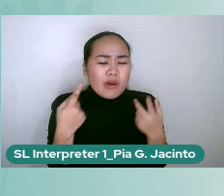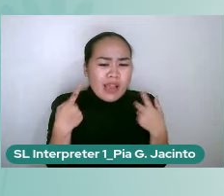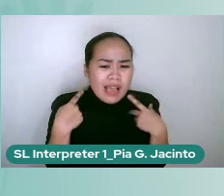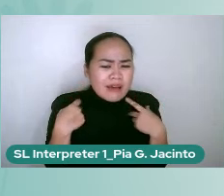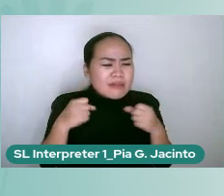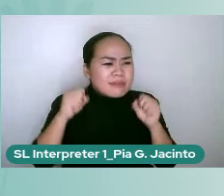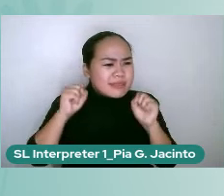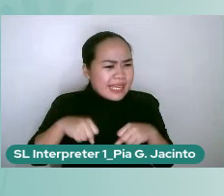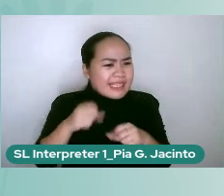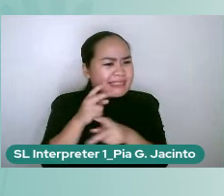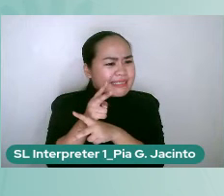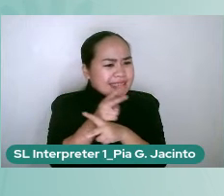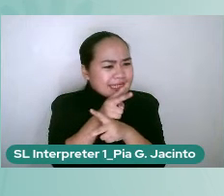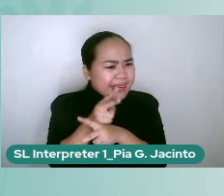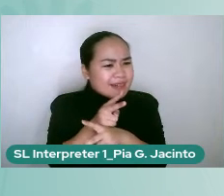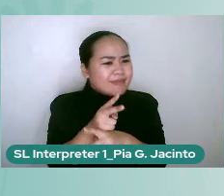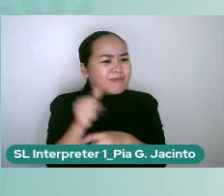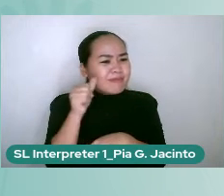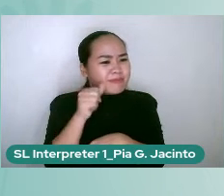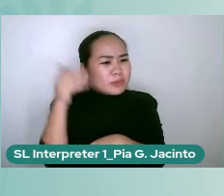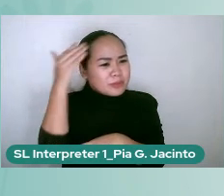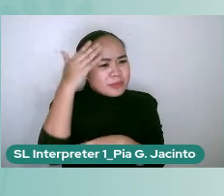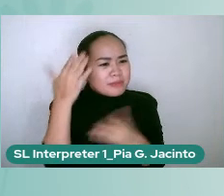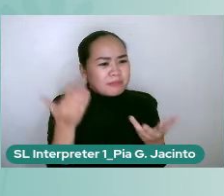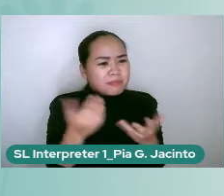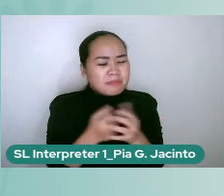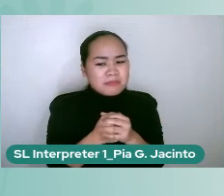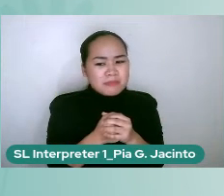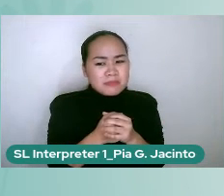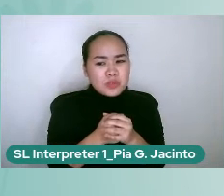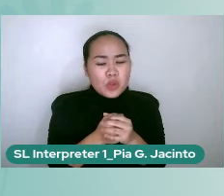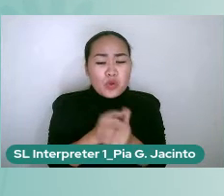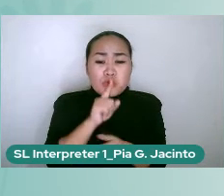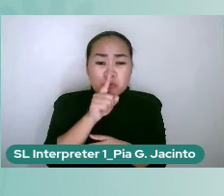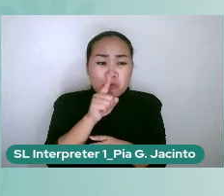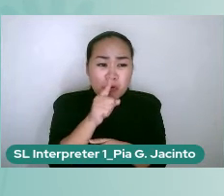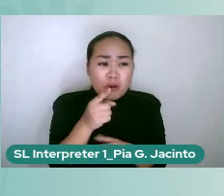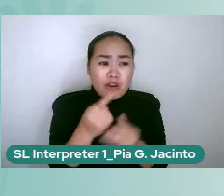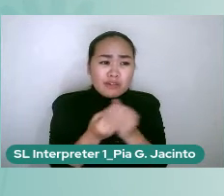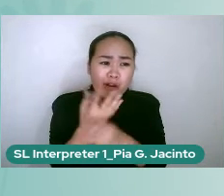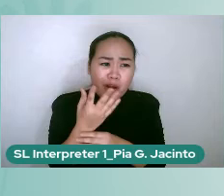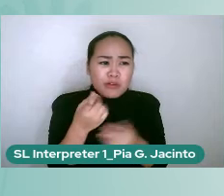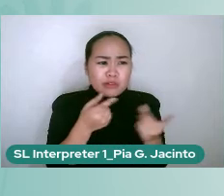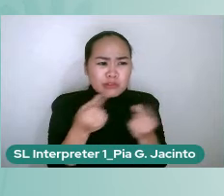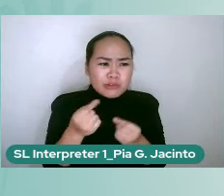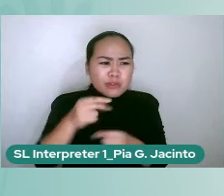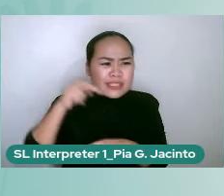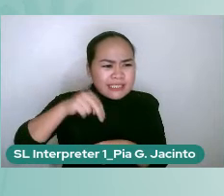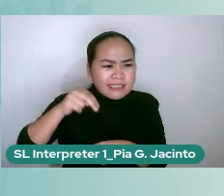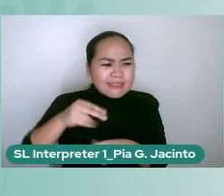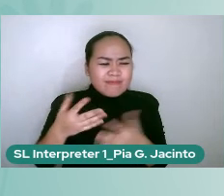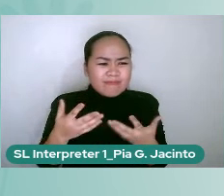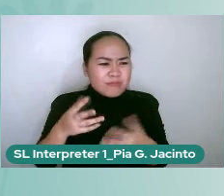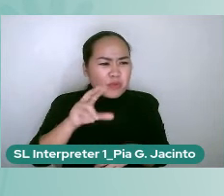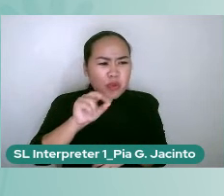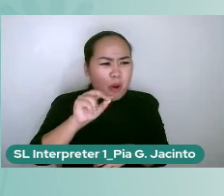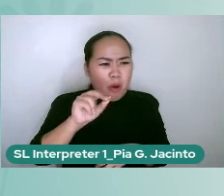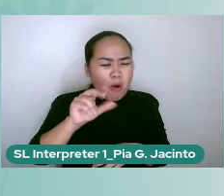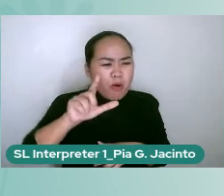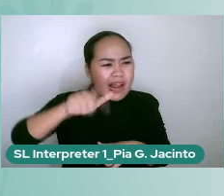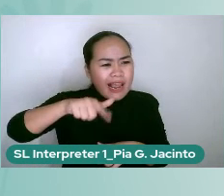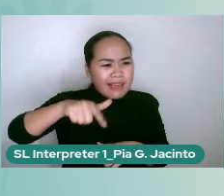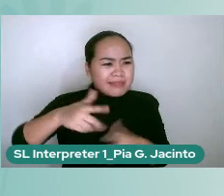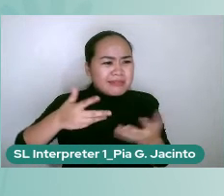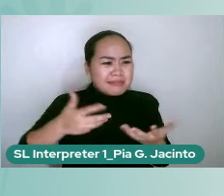to the women who need them most, to get vaccines to girls, and to do so without any further delay. What types of new